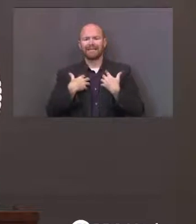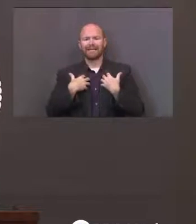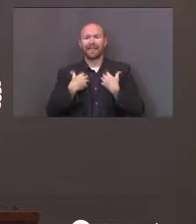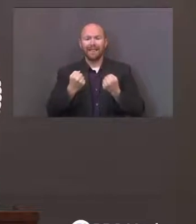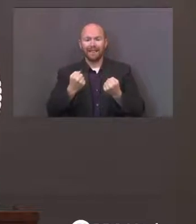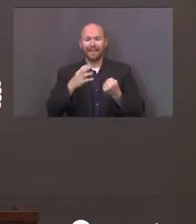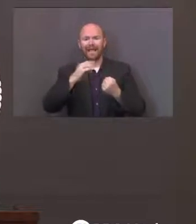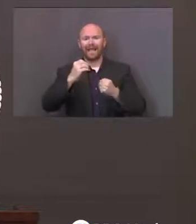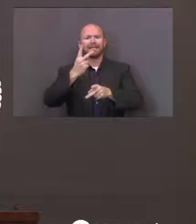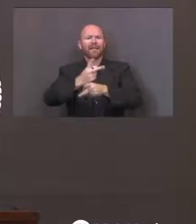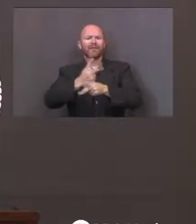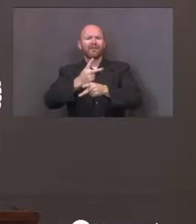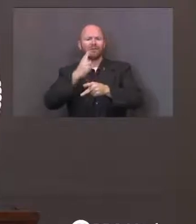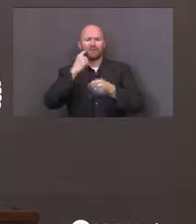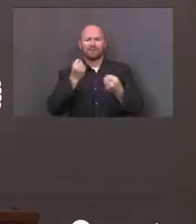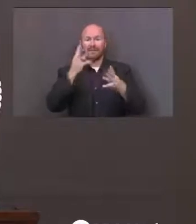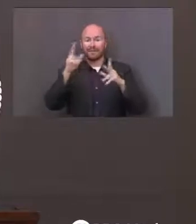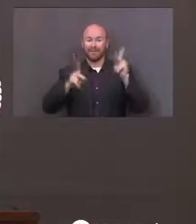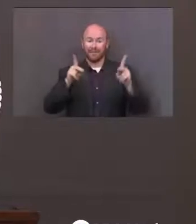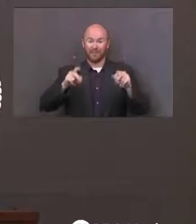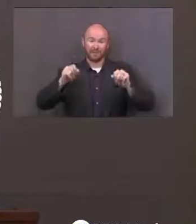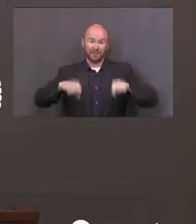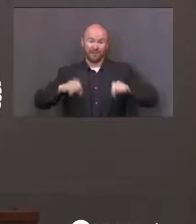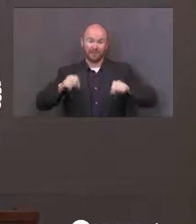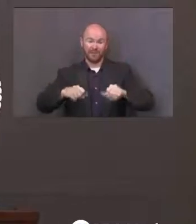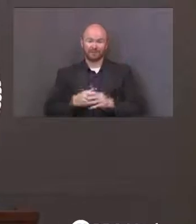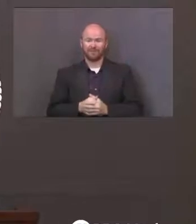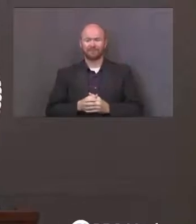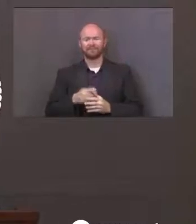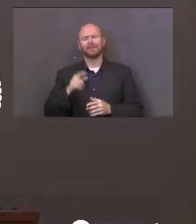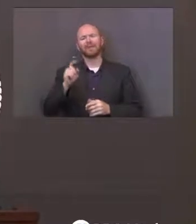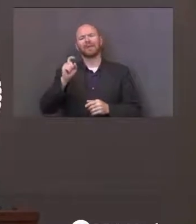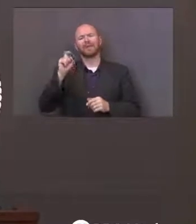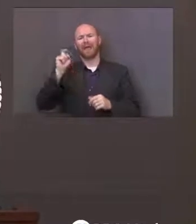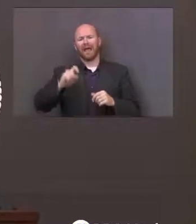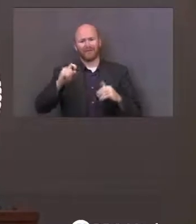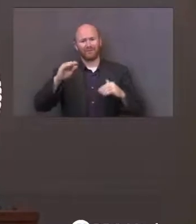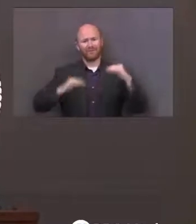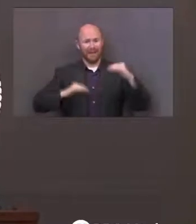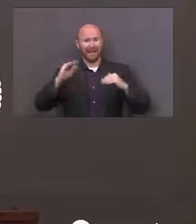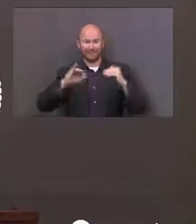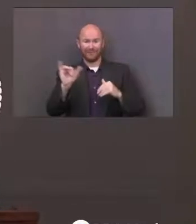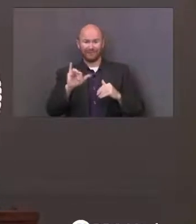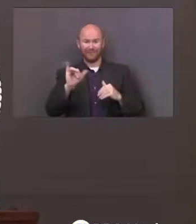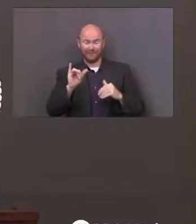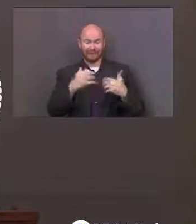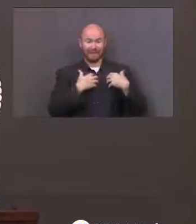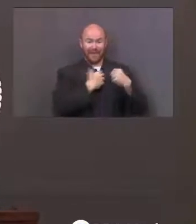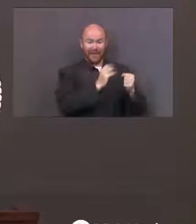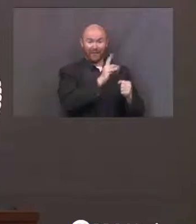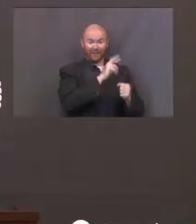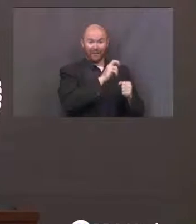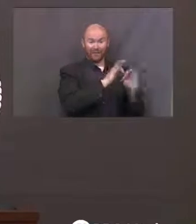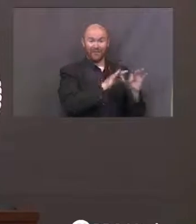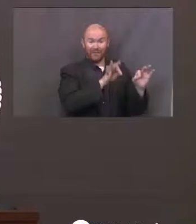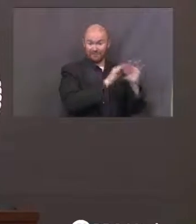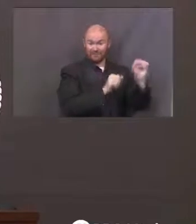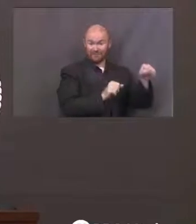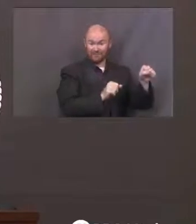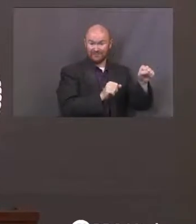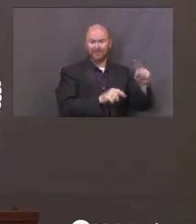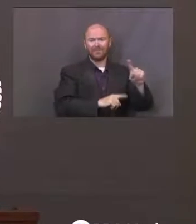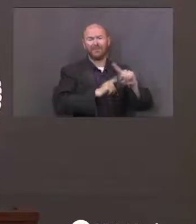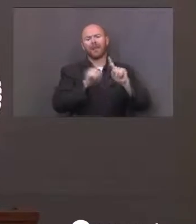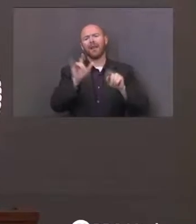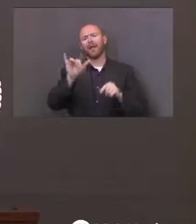can. And of course, as we've always said, it's kind of a balance because it's not just healthcare. It's also what can we do to make sure that